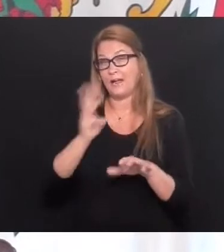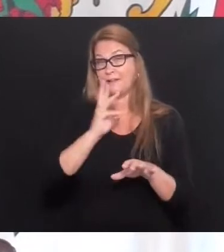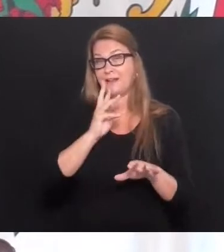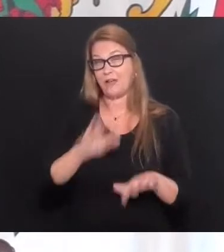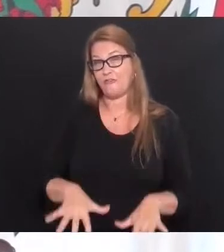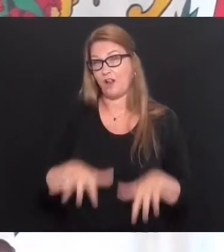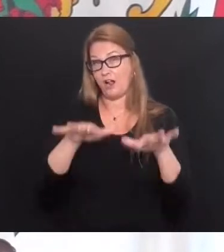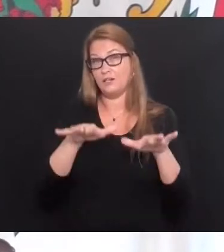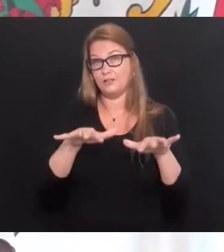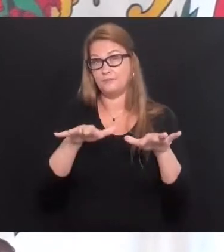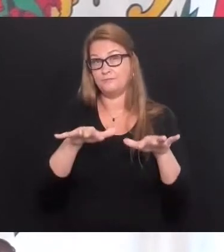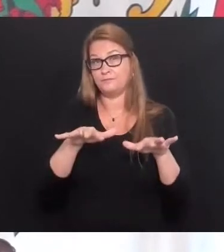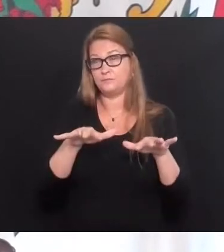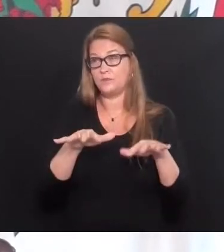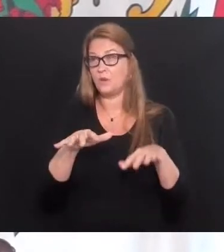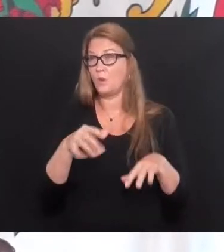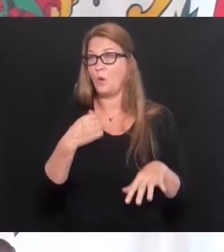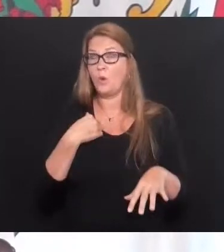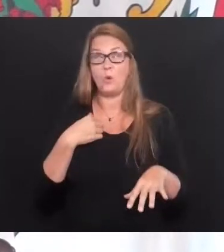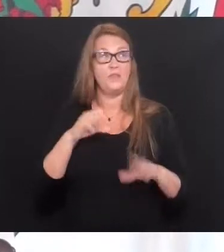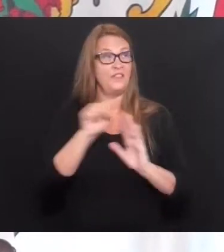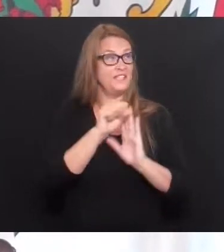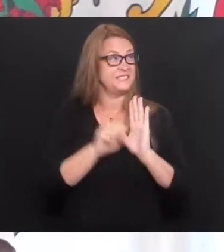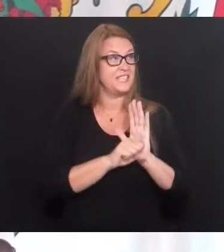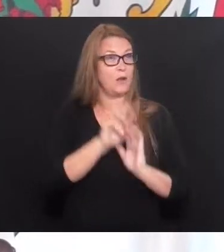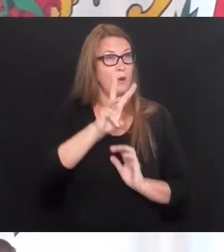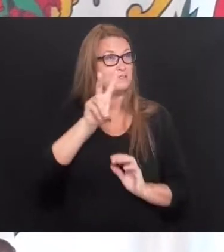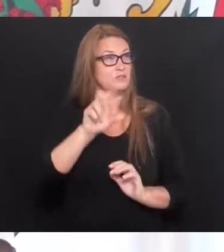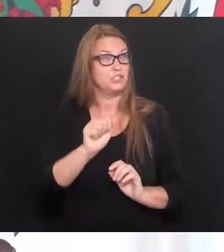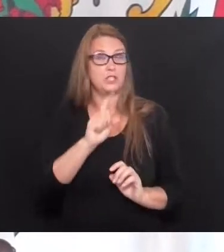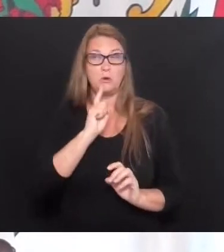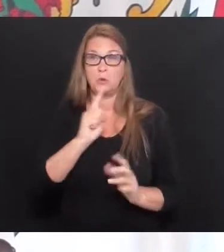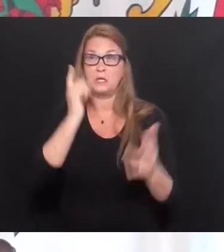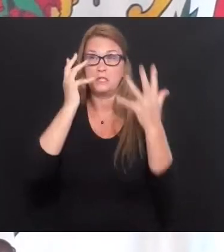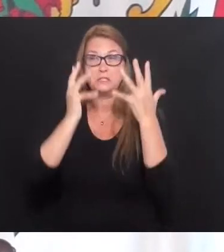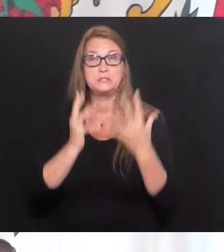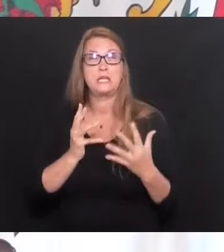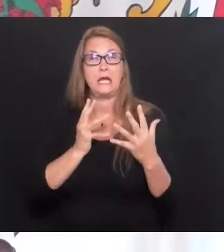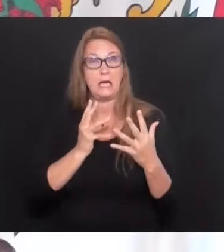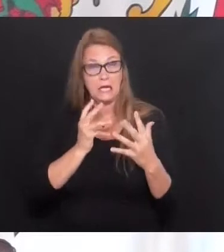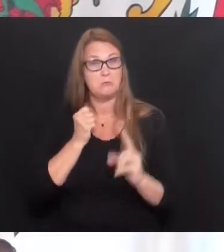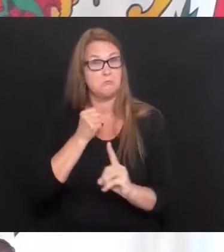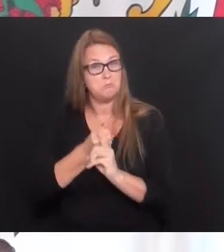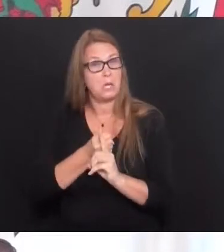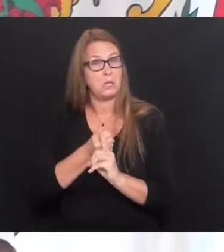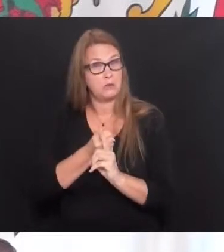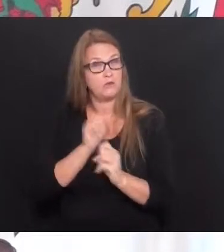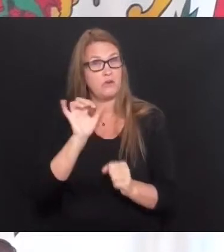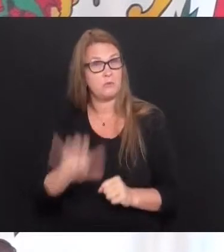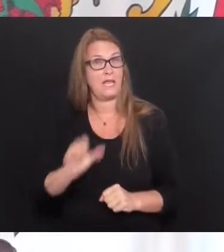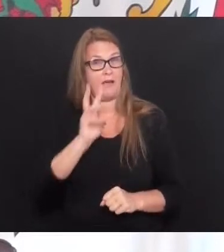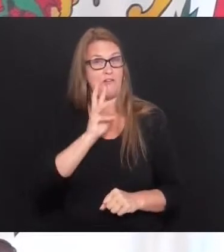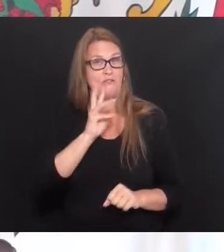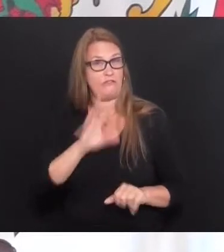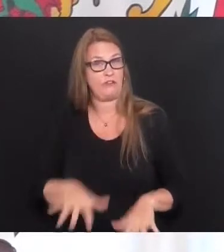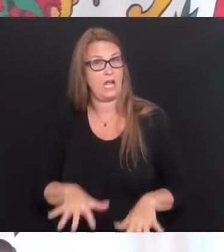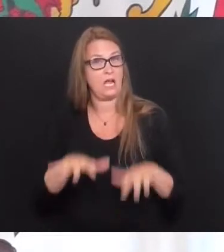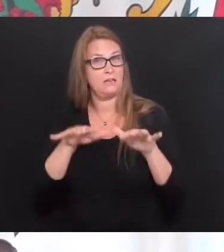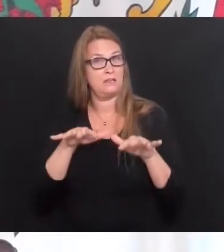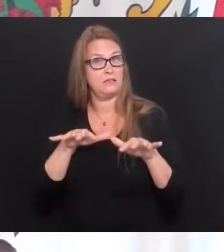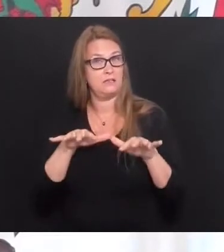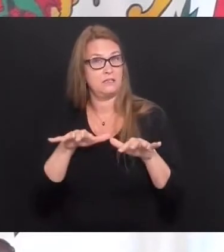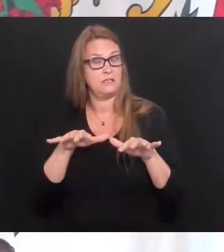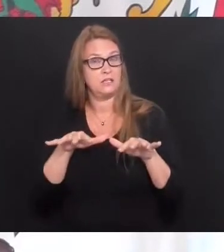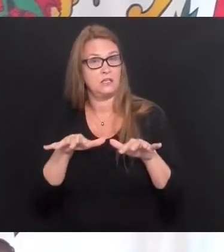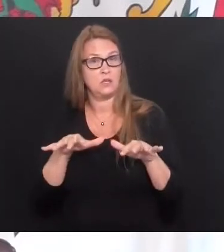affected every single one of us across this state beyond belief. Did it not? Everyone. We talked about it. We did everything under the